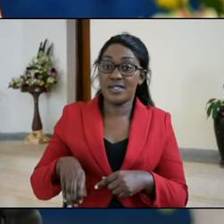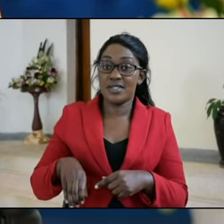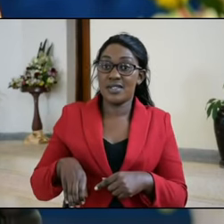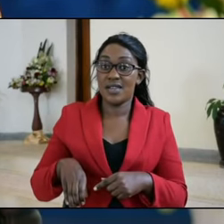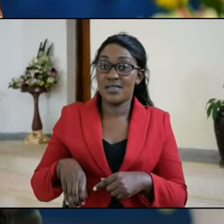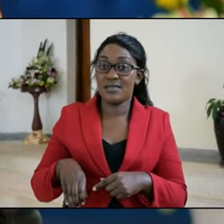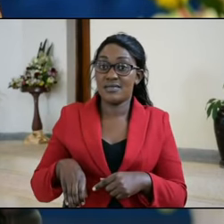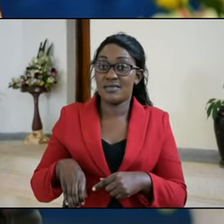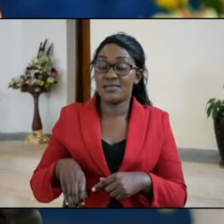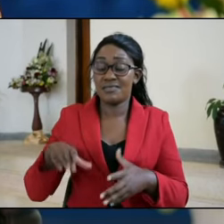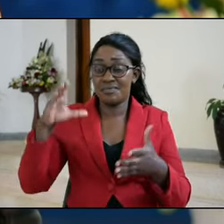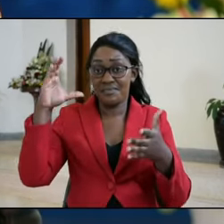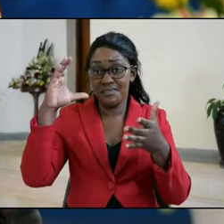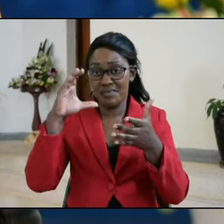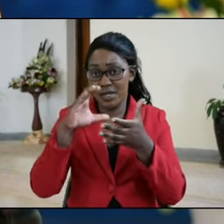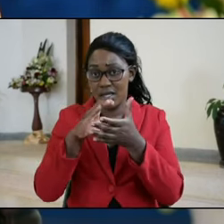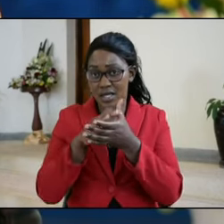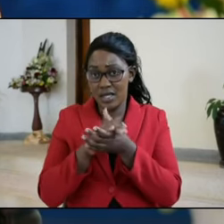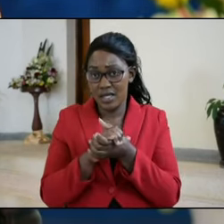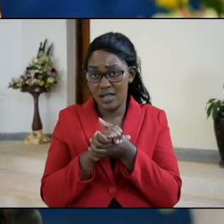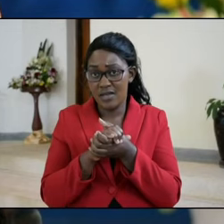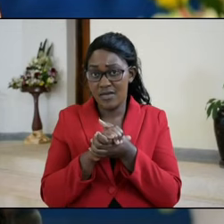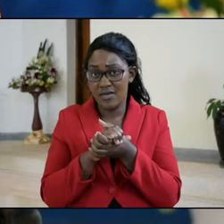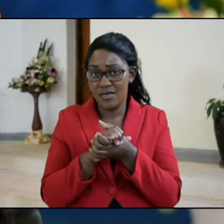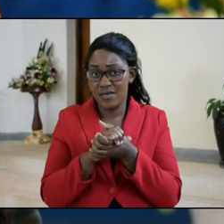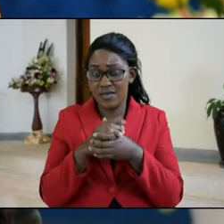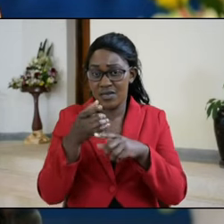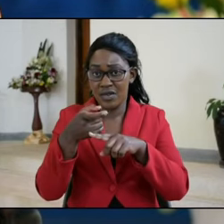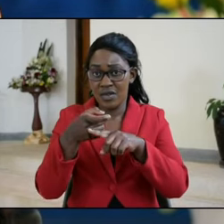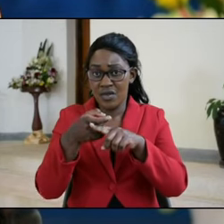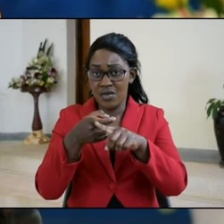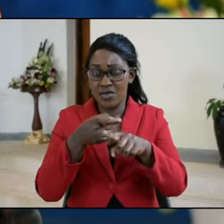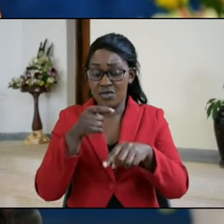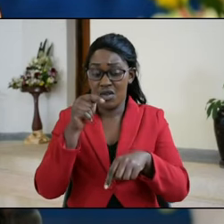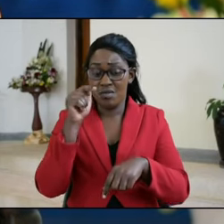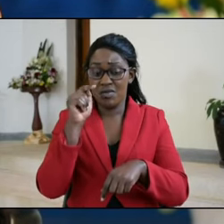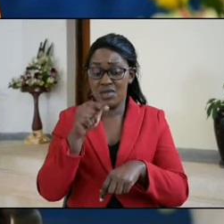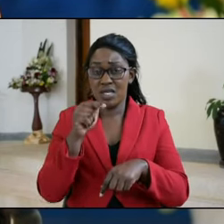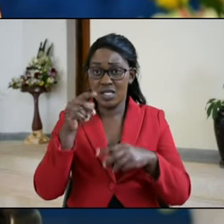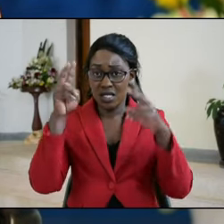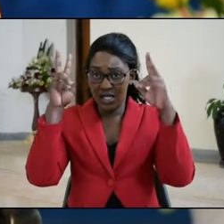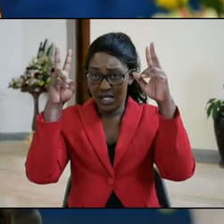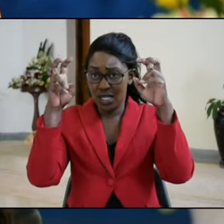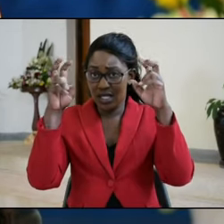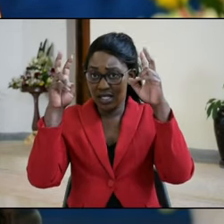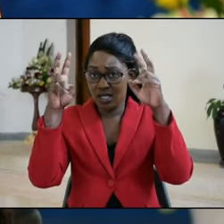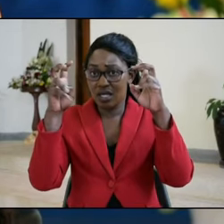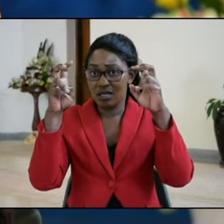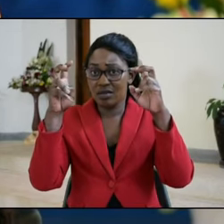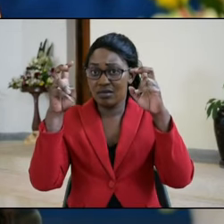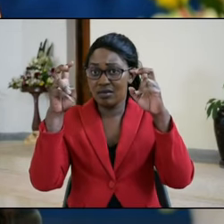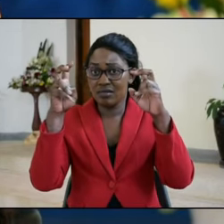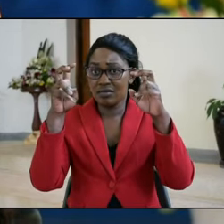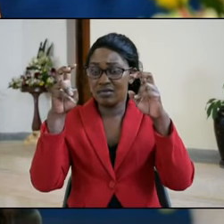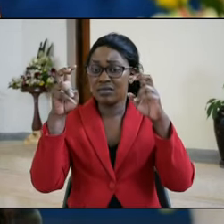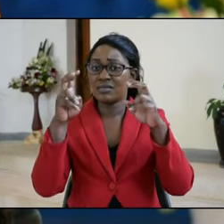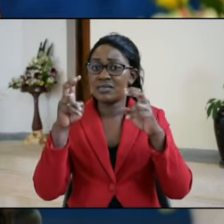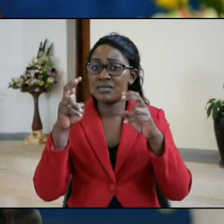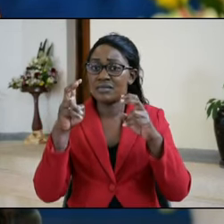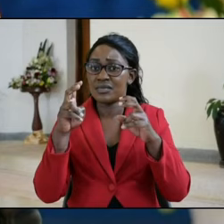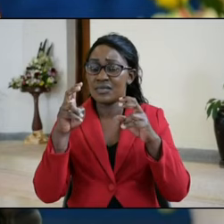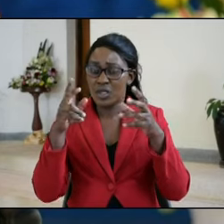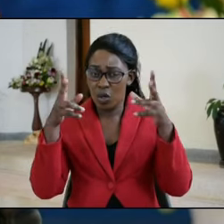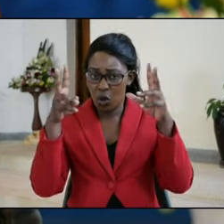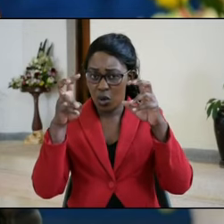insulate ourselves from the deceptions of Satan in the context of our modern world